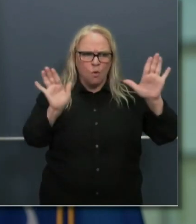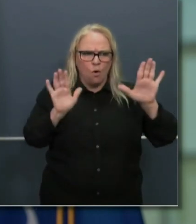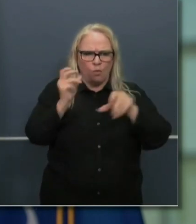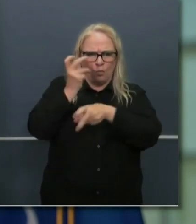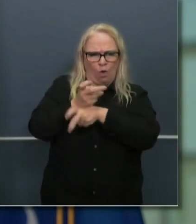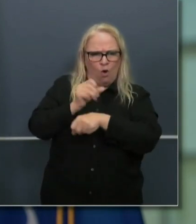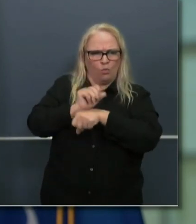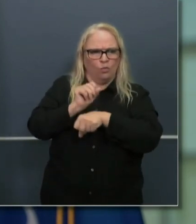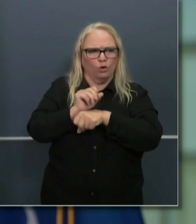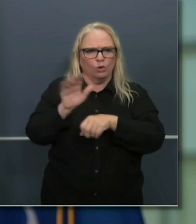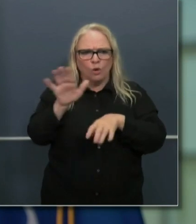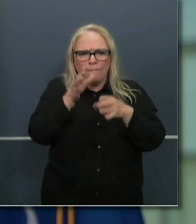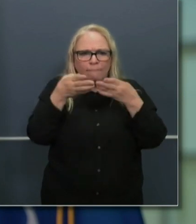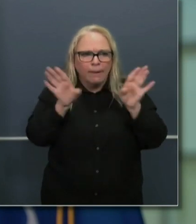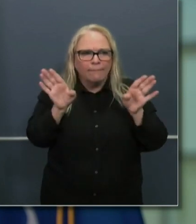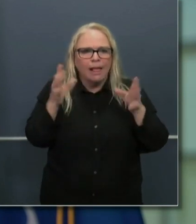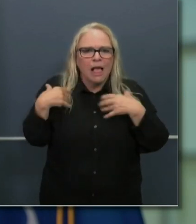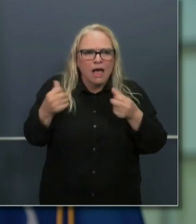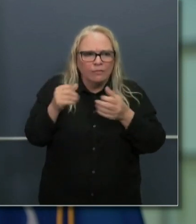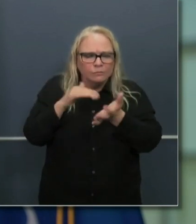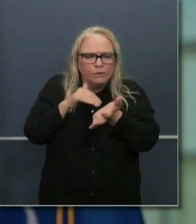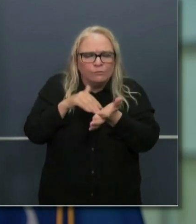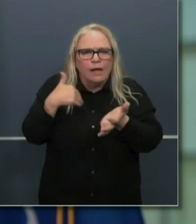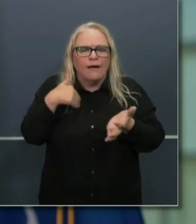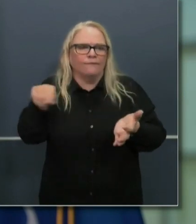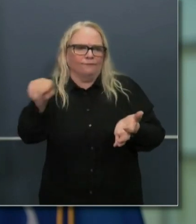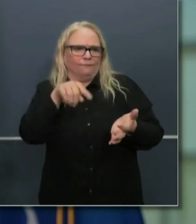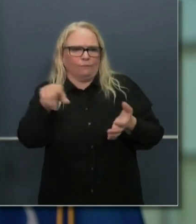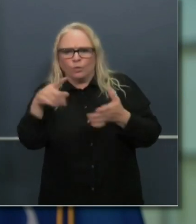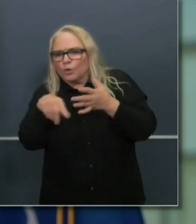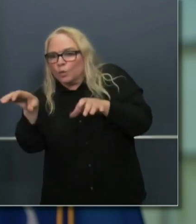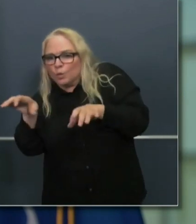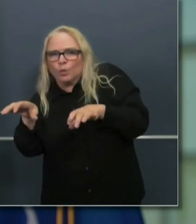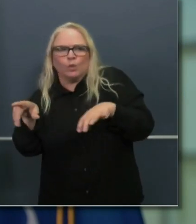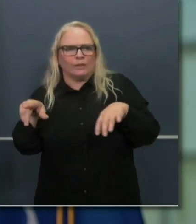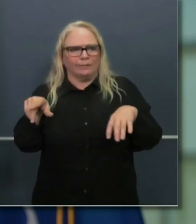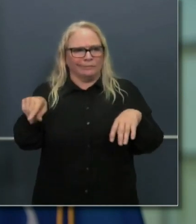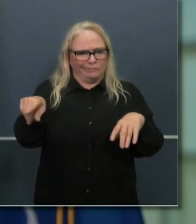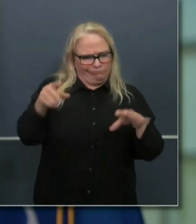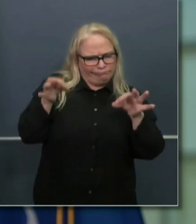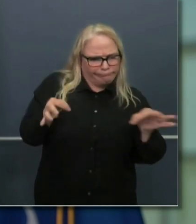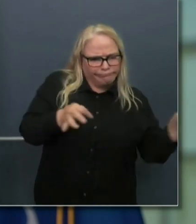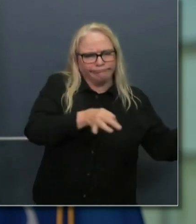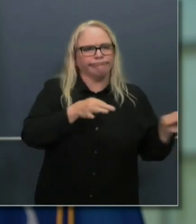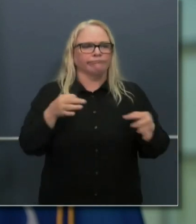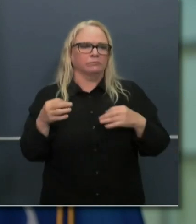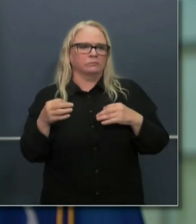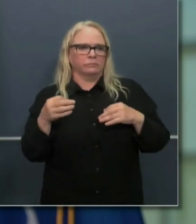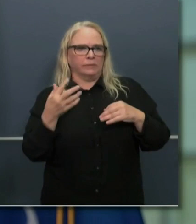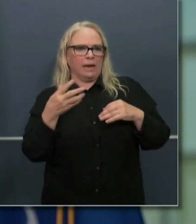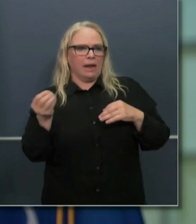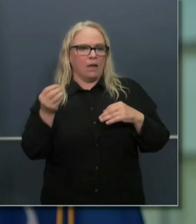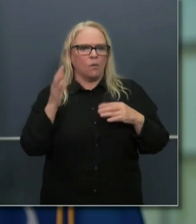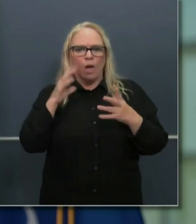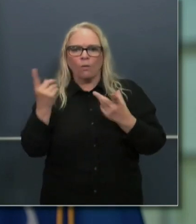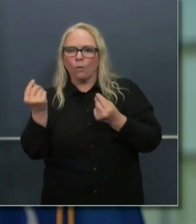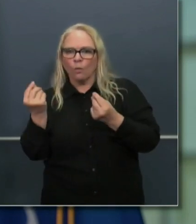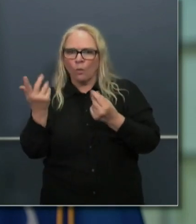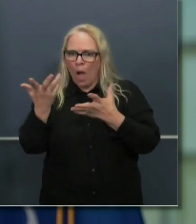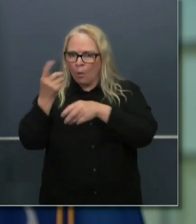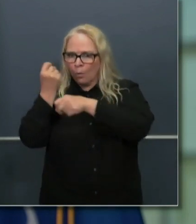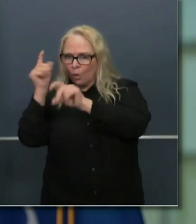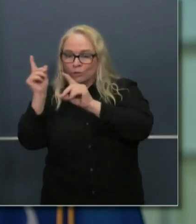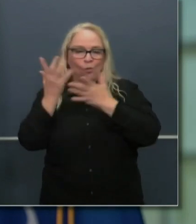and local elected officials of all political stripes and their determination of what is working in their communities. We encourage